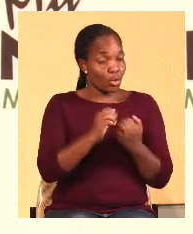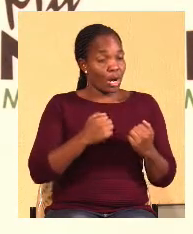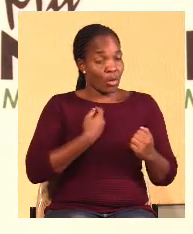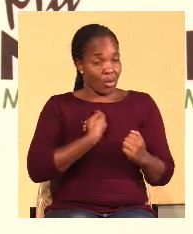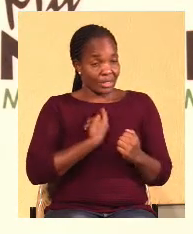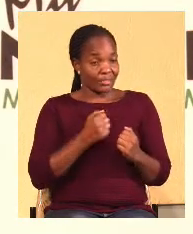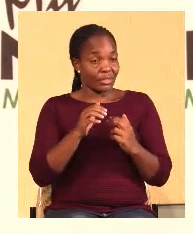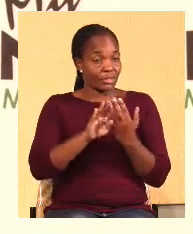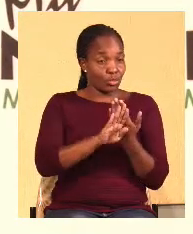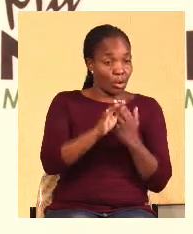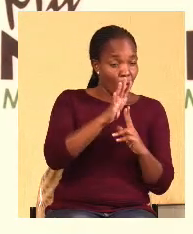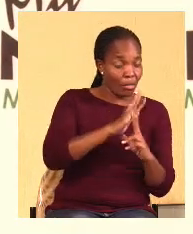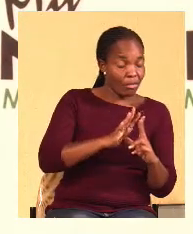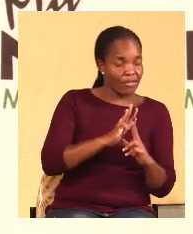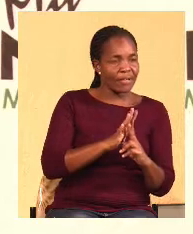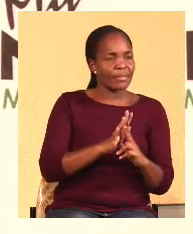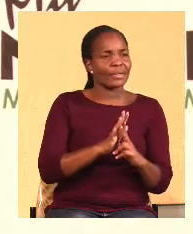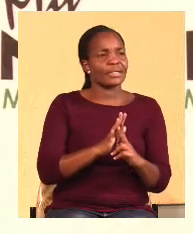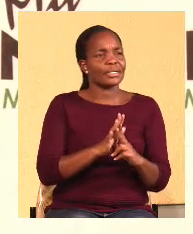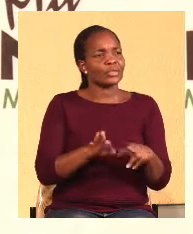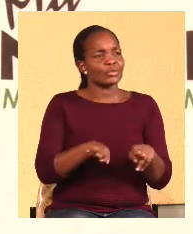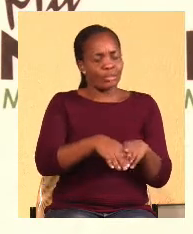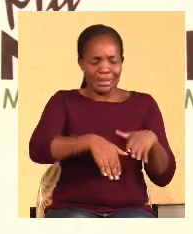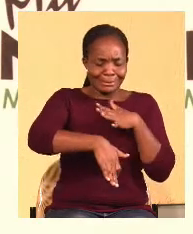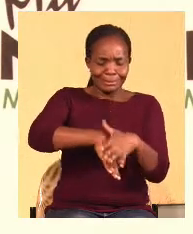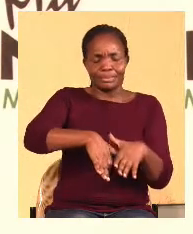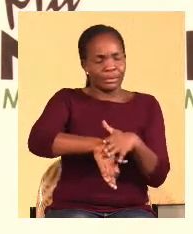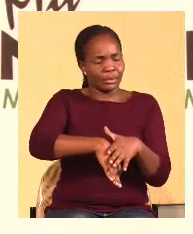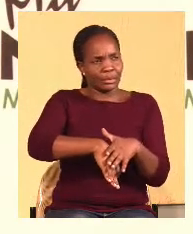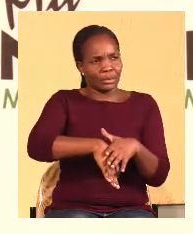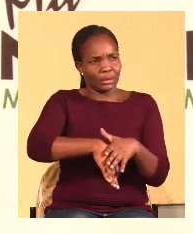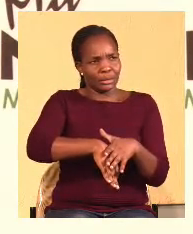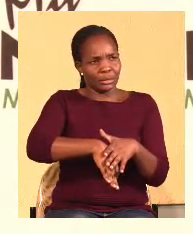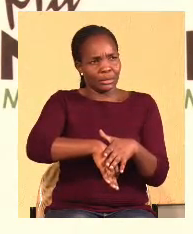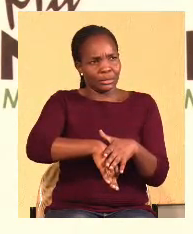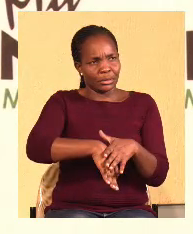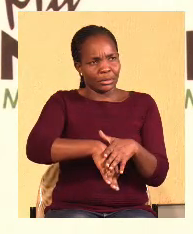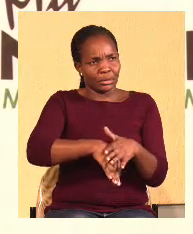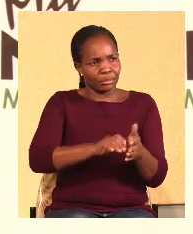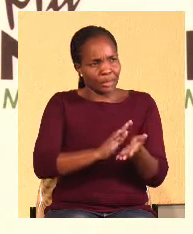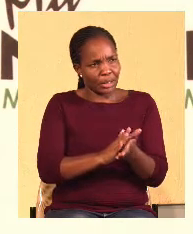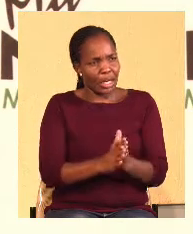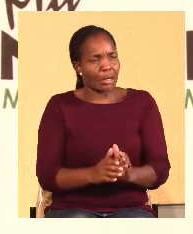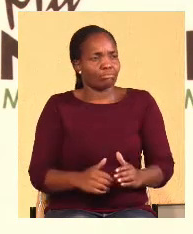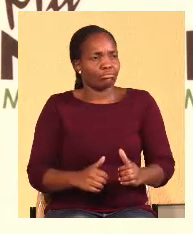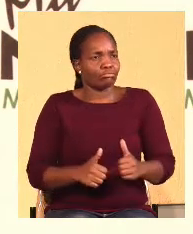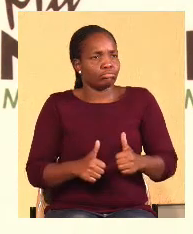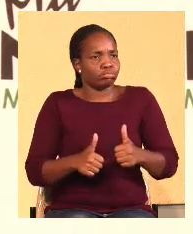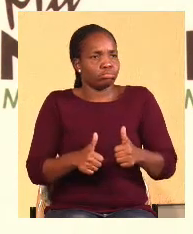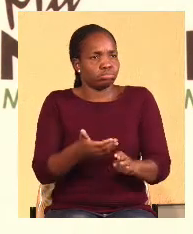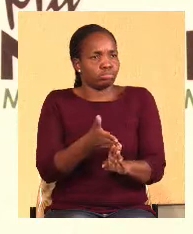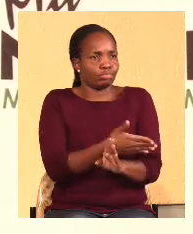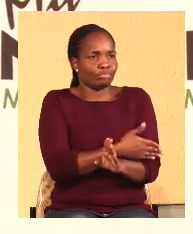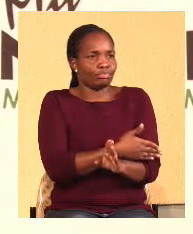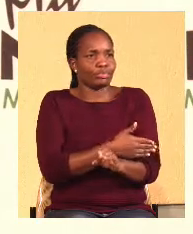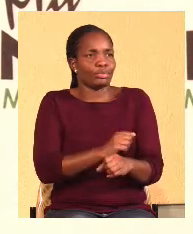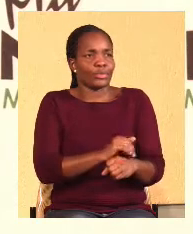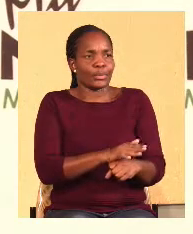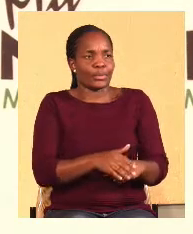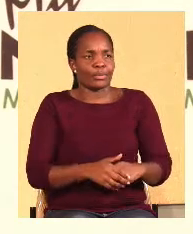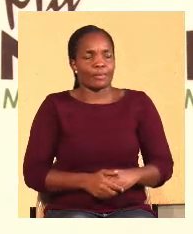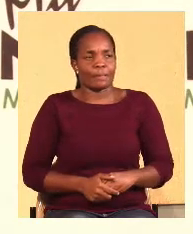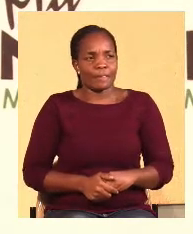our families' lives, and also to make sure that Namibia go through this period and make sure that we don't end up faced